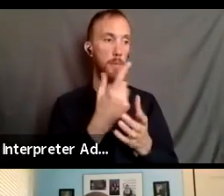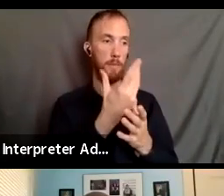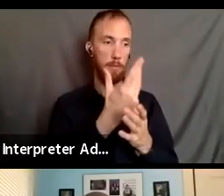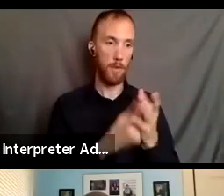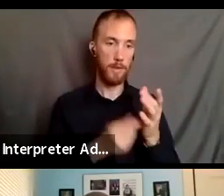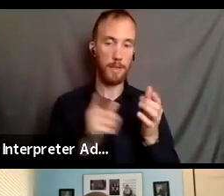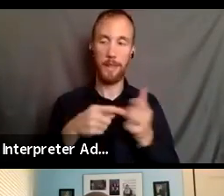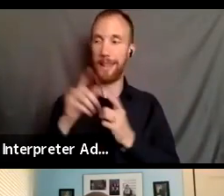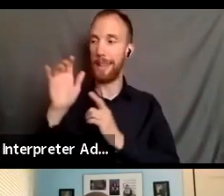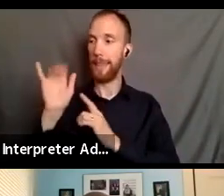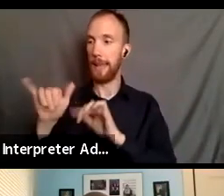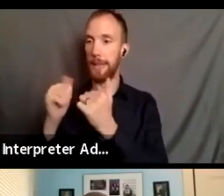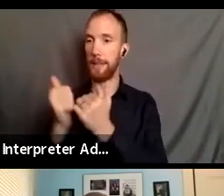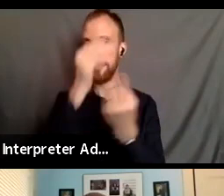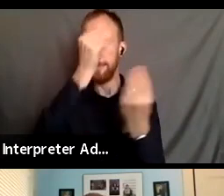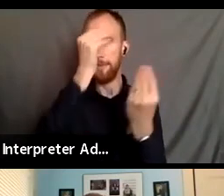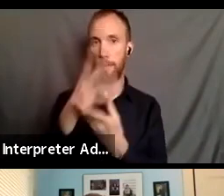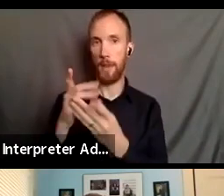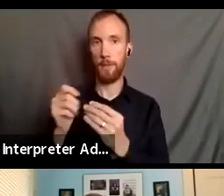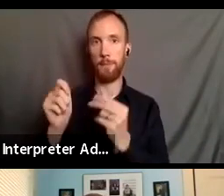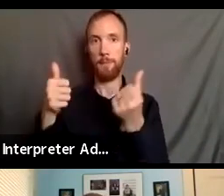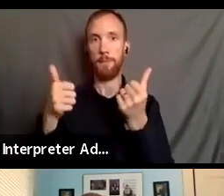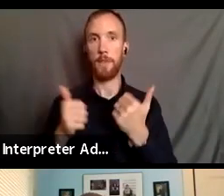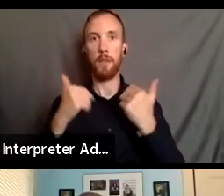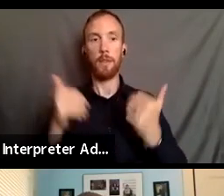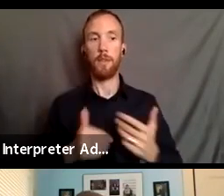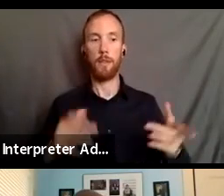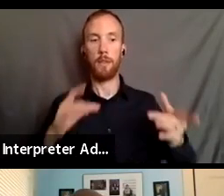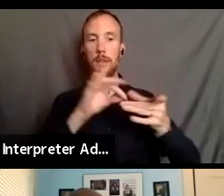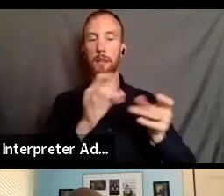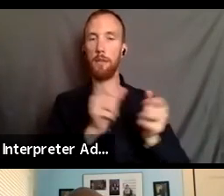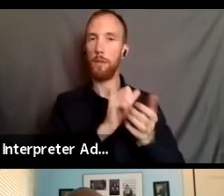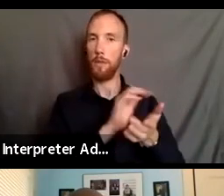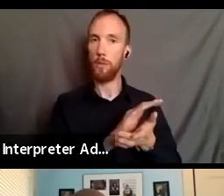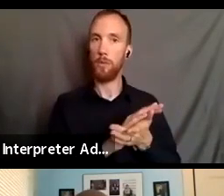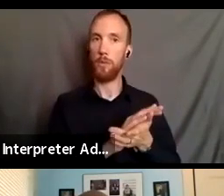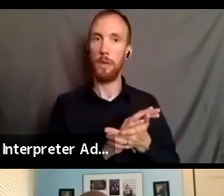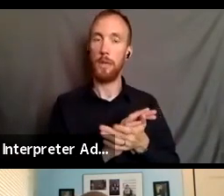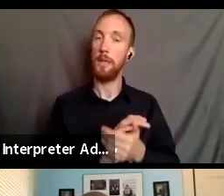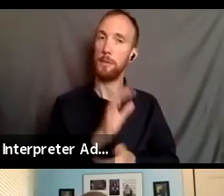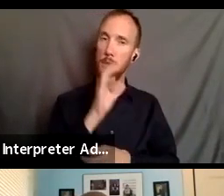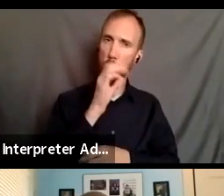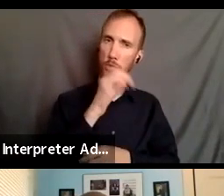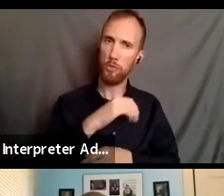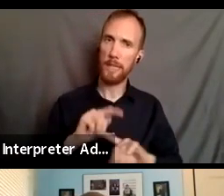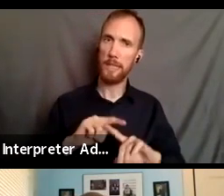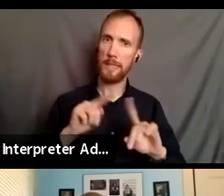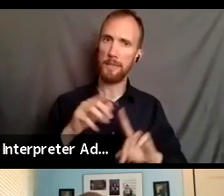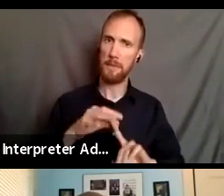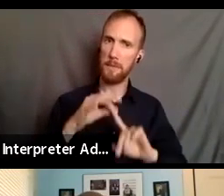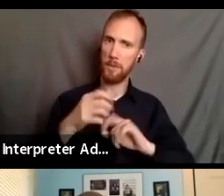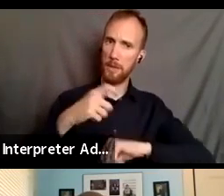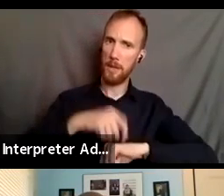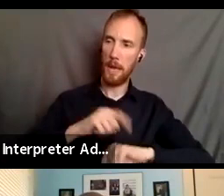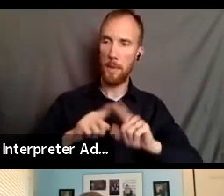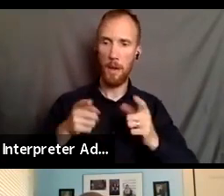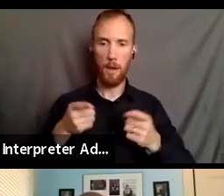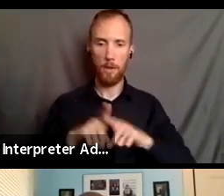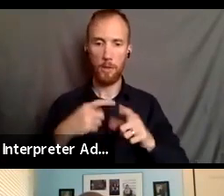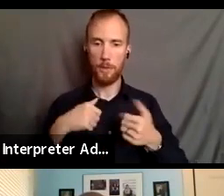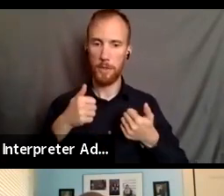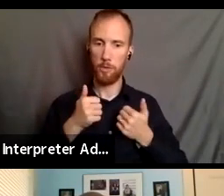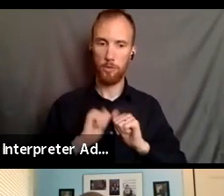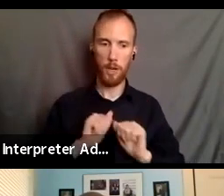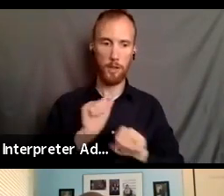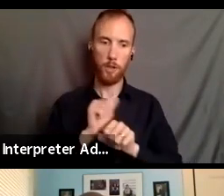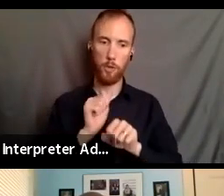schools and so as i mentioned this is an unusual time but we've also been more creative and innovative and trying to meet those needs and those are some of the